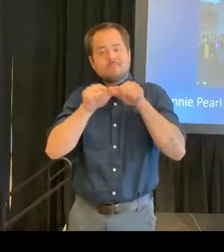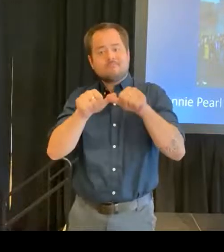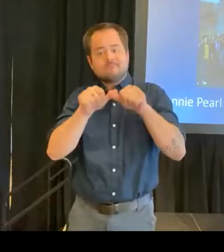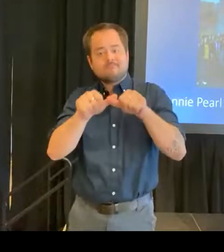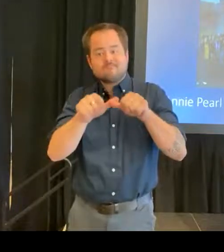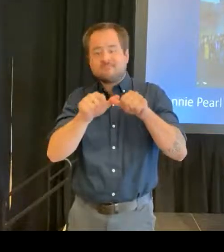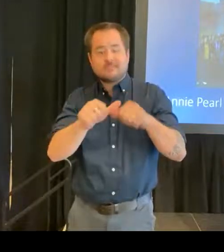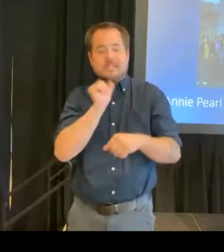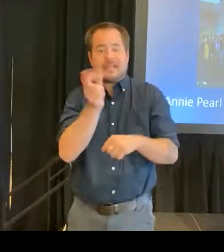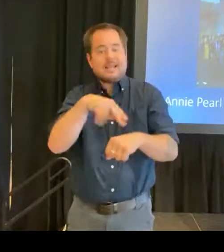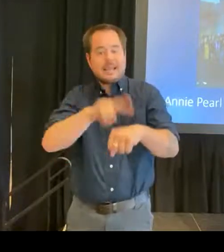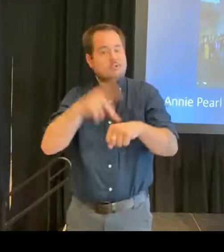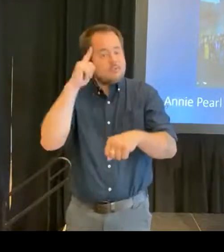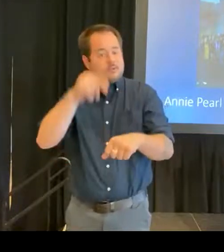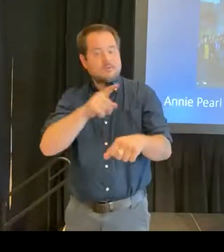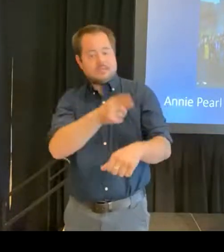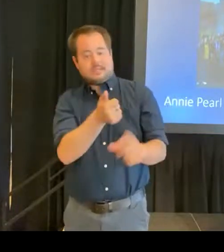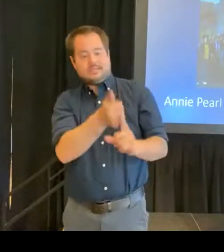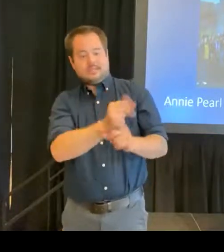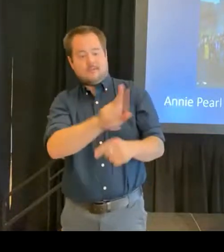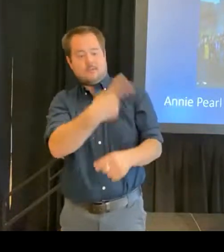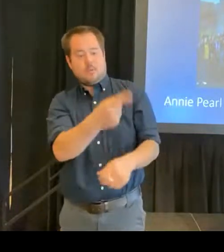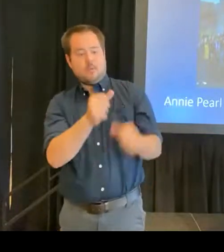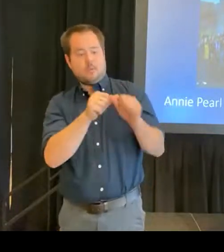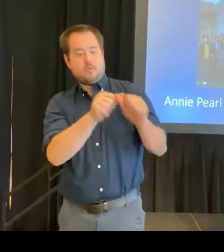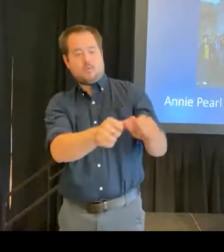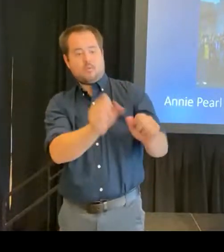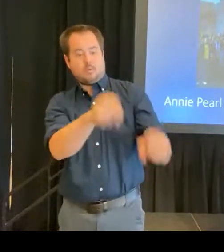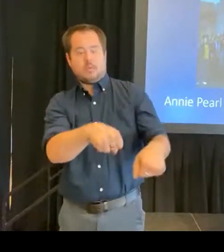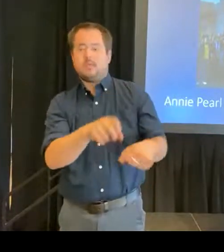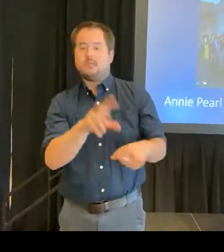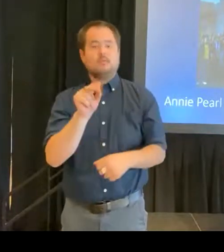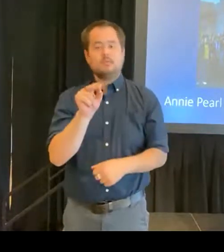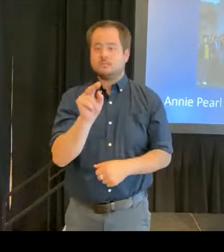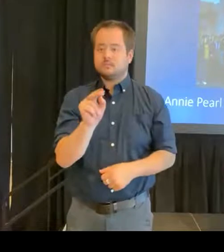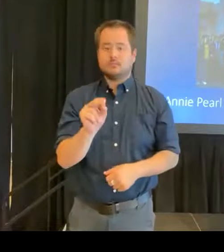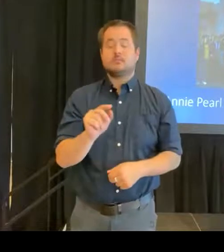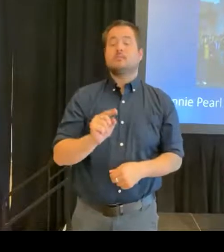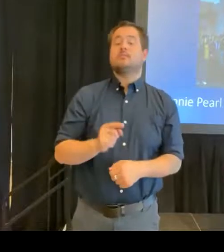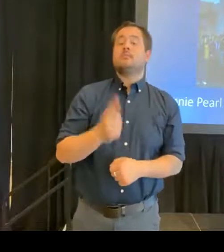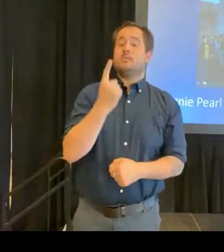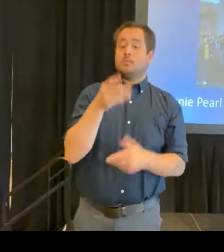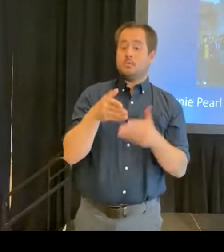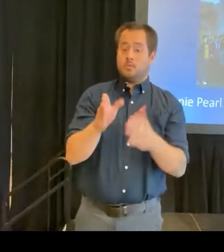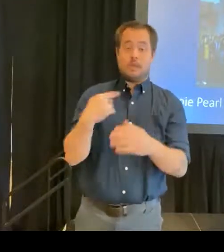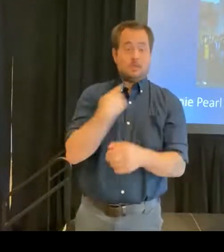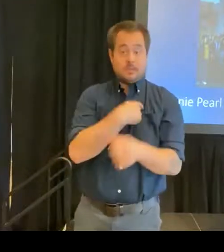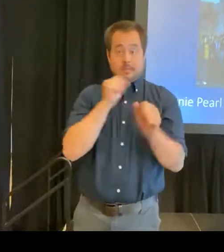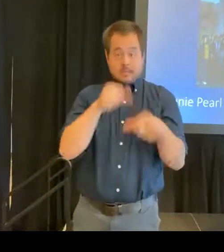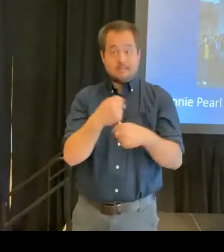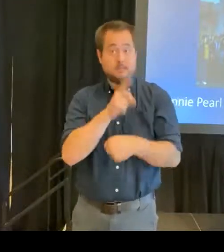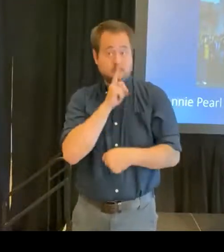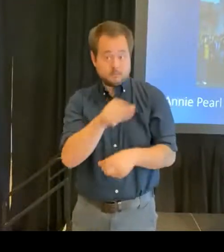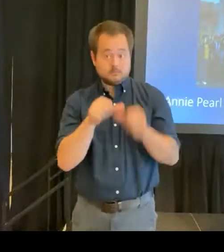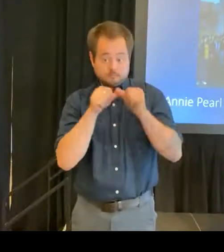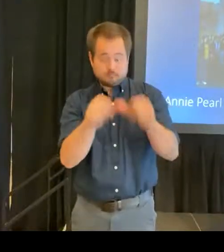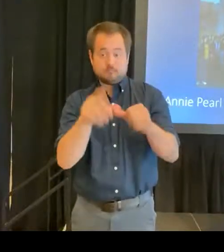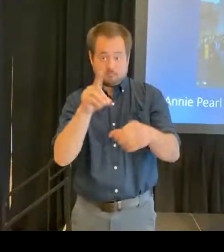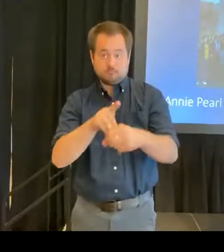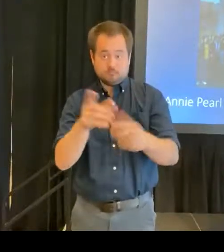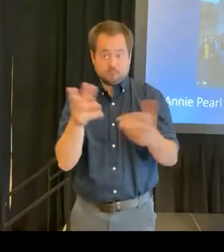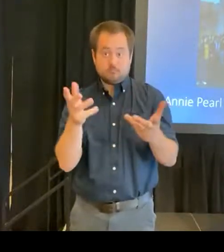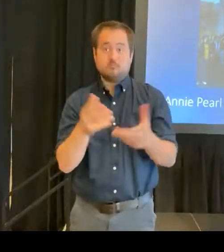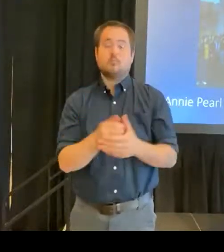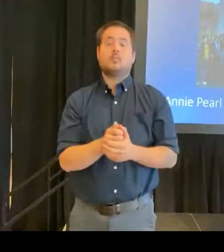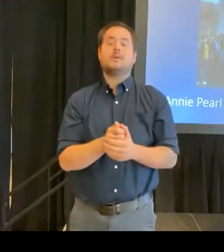it to persist. And one way to continue to have democracy in the United States is to fix the